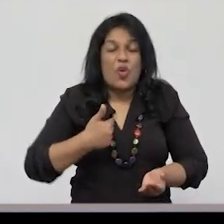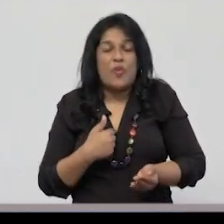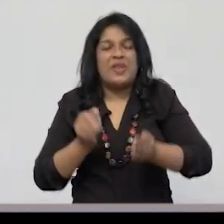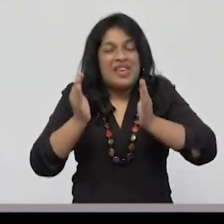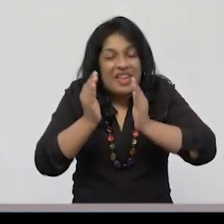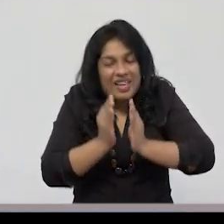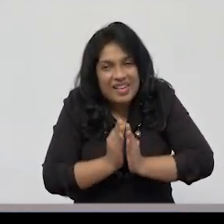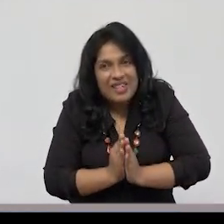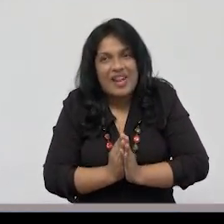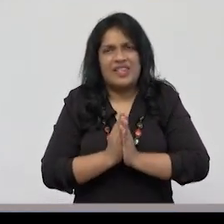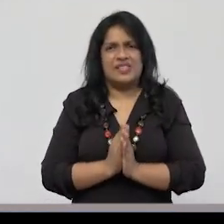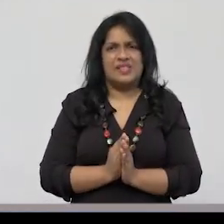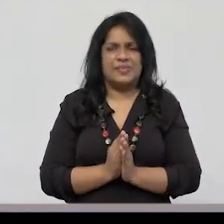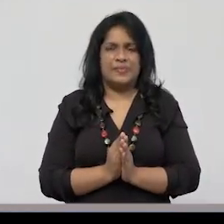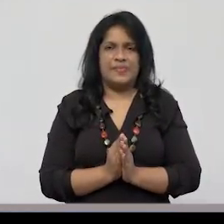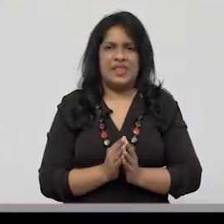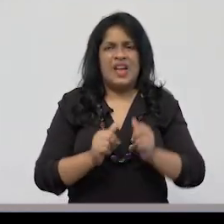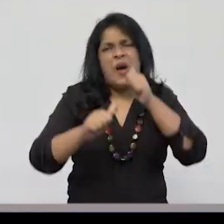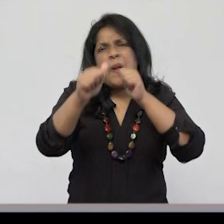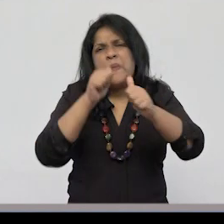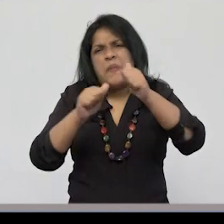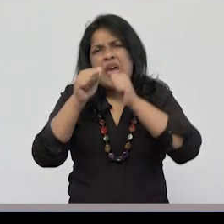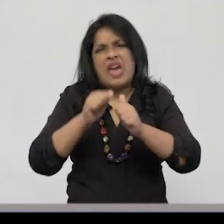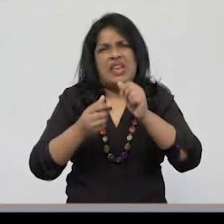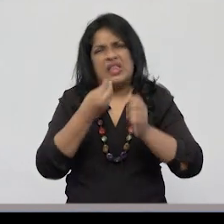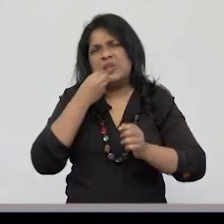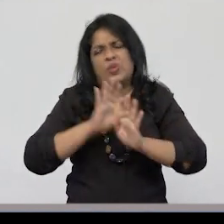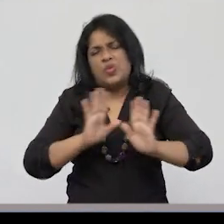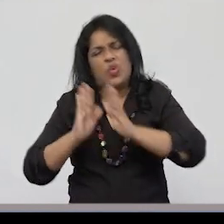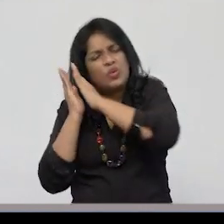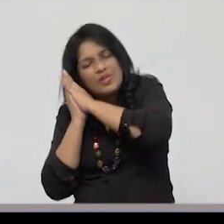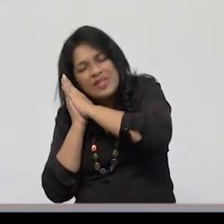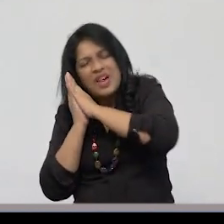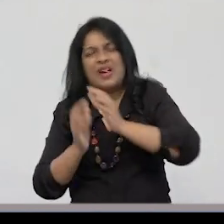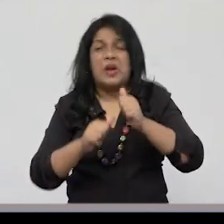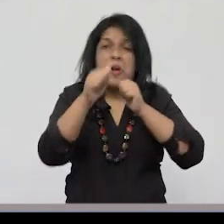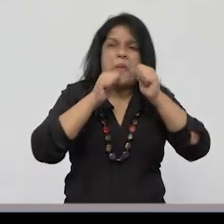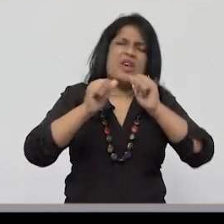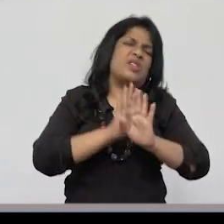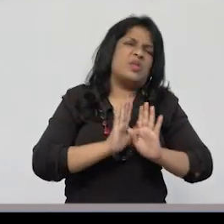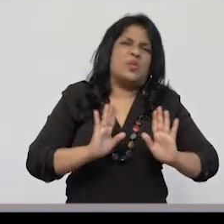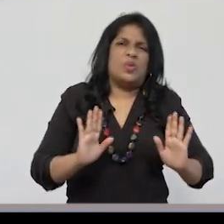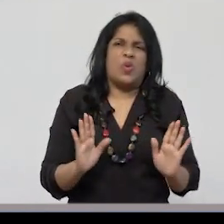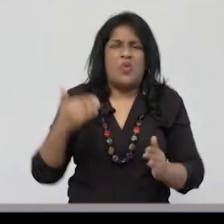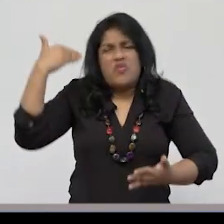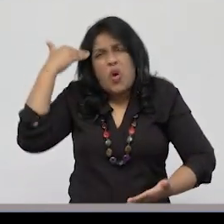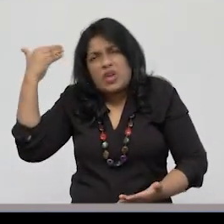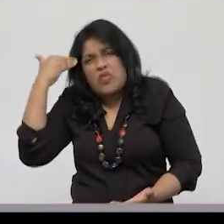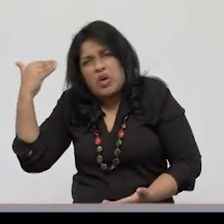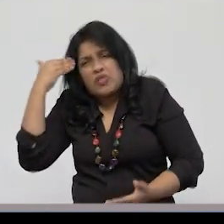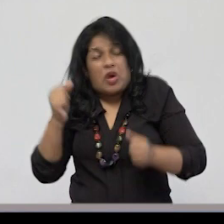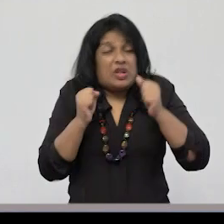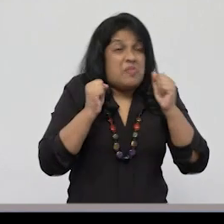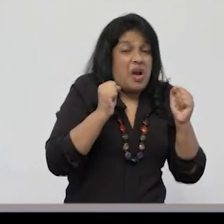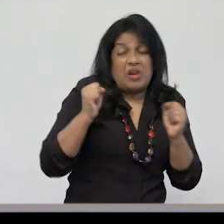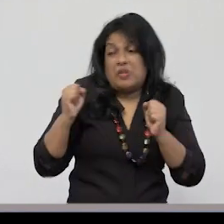asleep. That goes to let you know that you don't have to worry, you don't have to fret, but you have to do these 3 things. Right? So, to